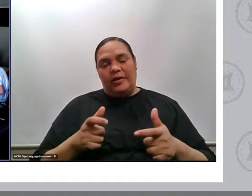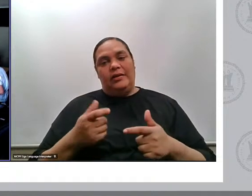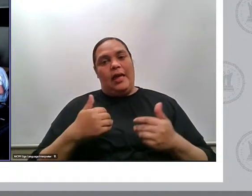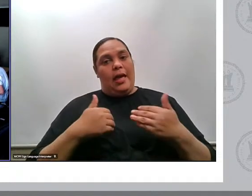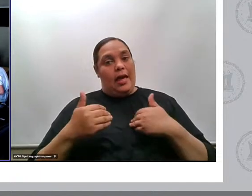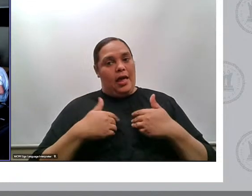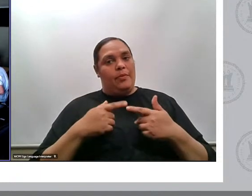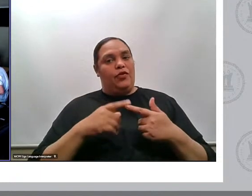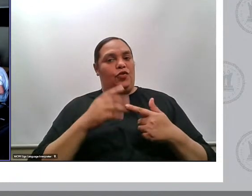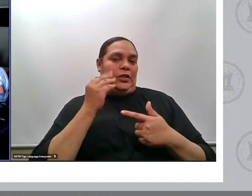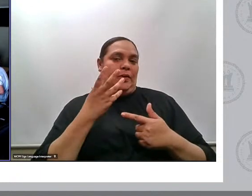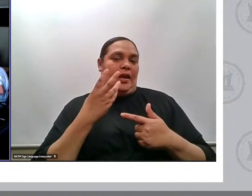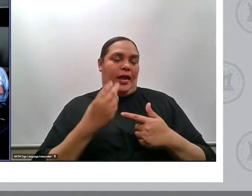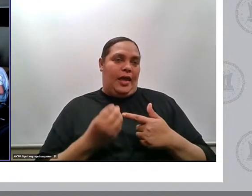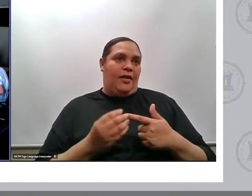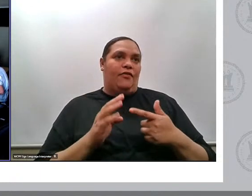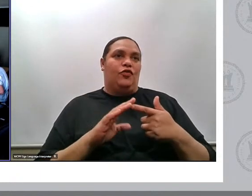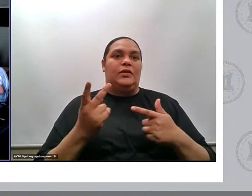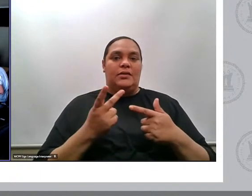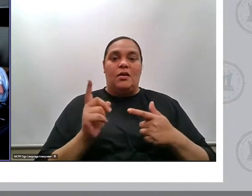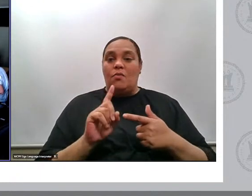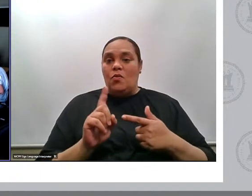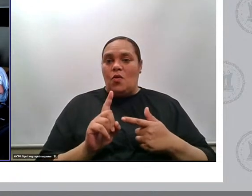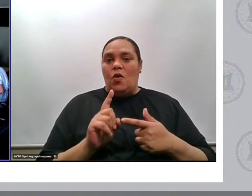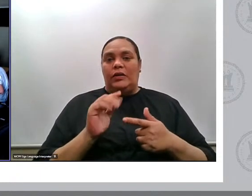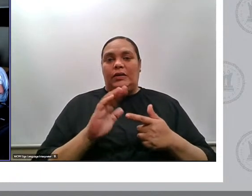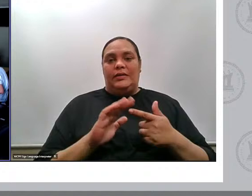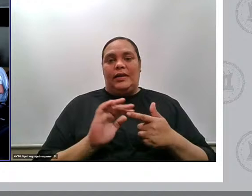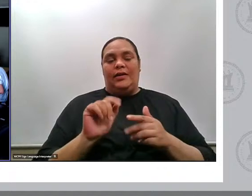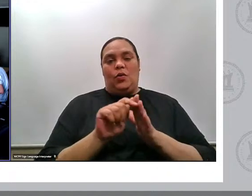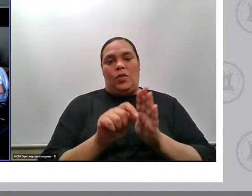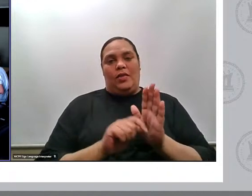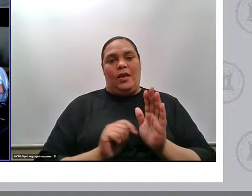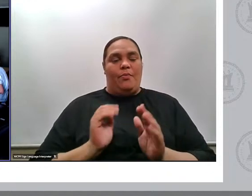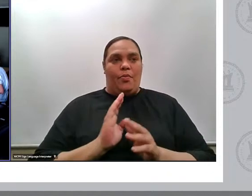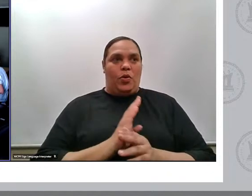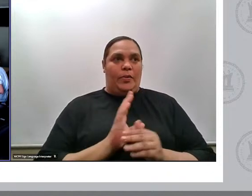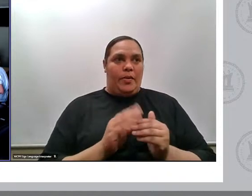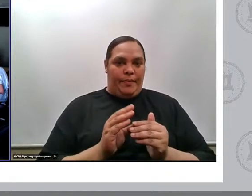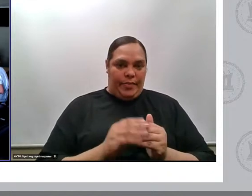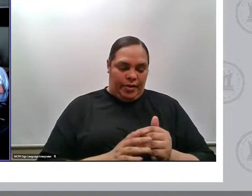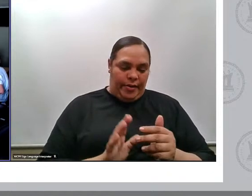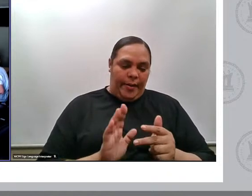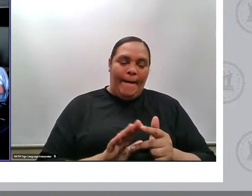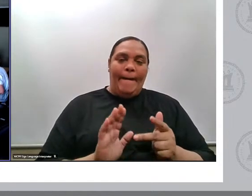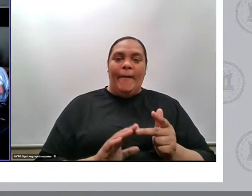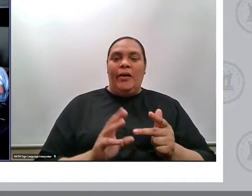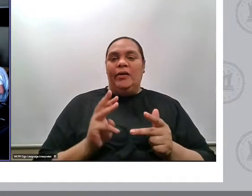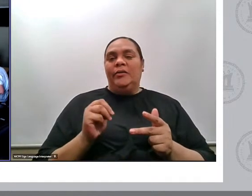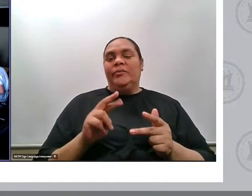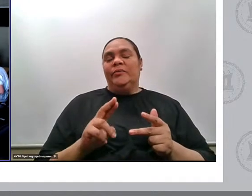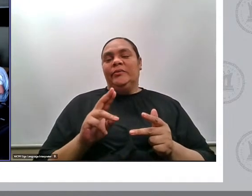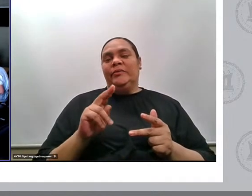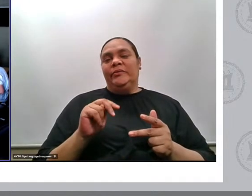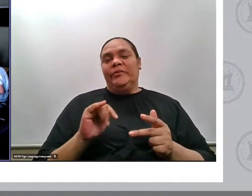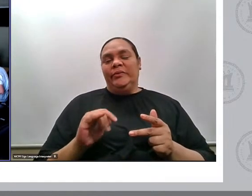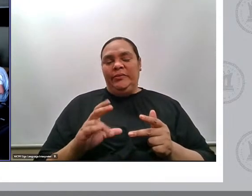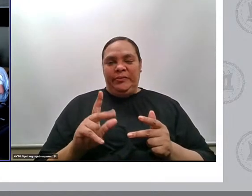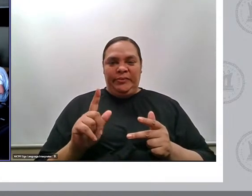also on her 2nd term as a board member. Mr. Nichols, whose